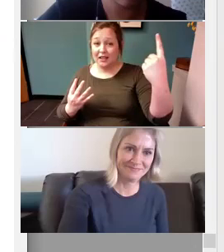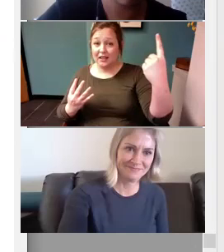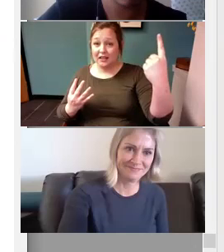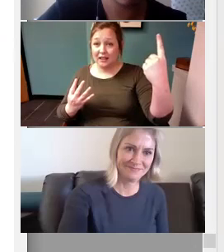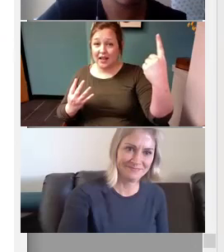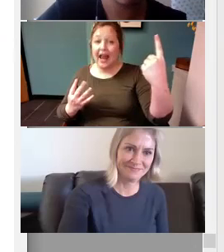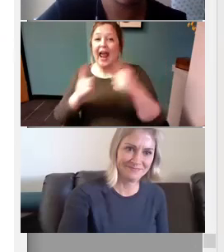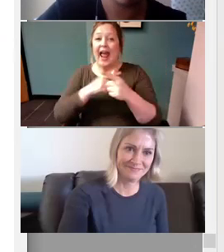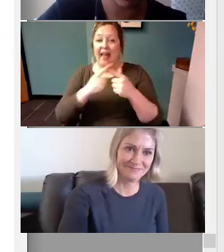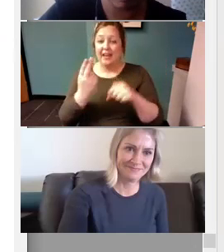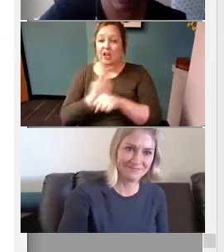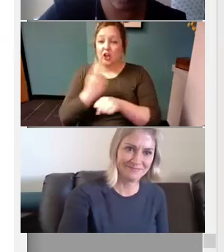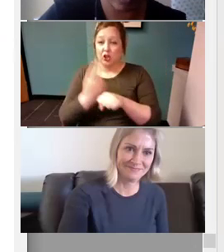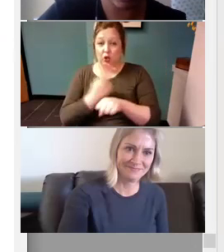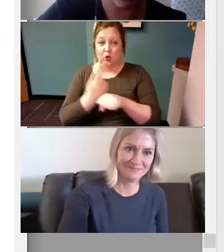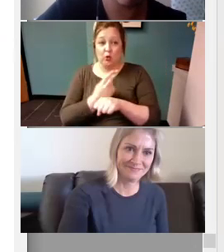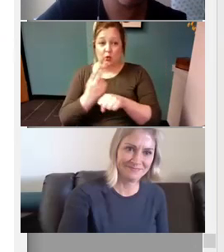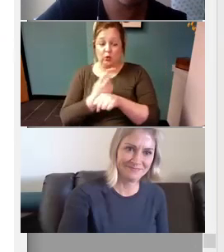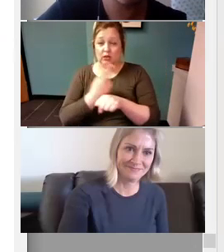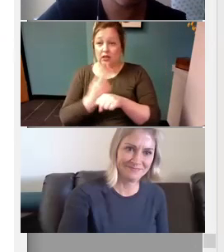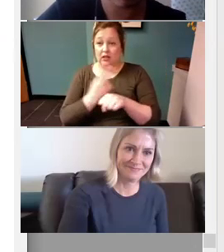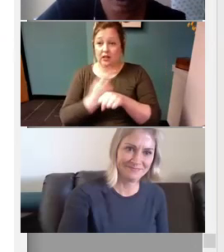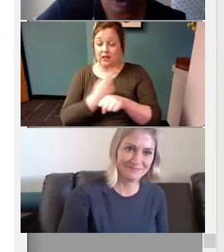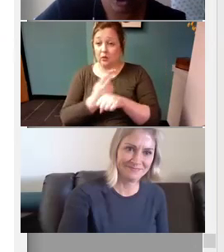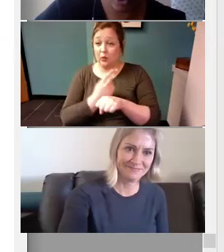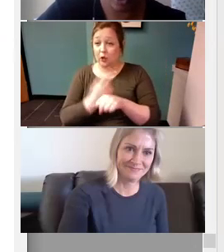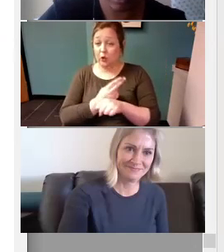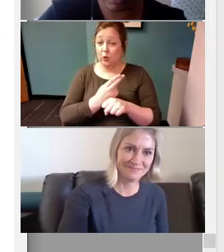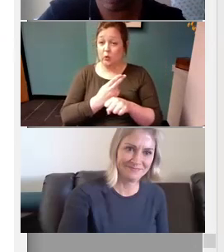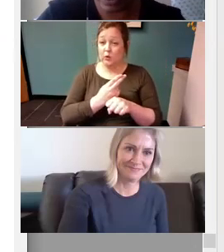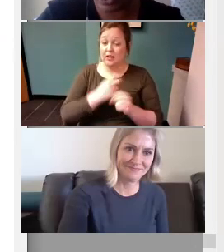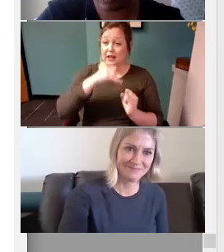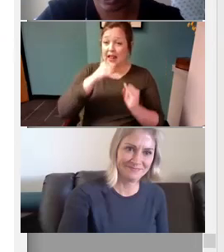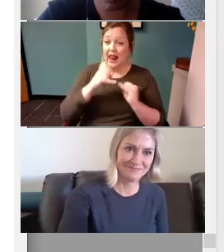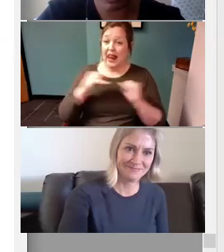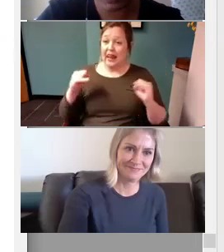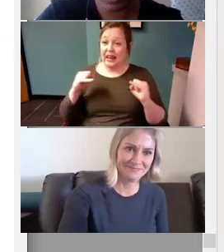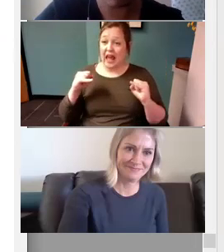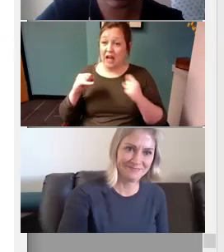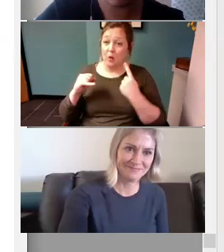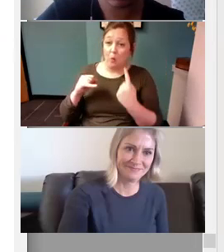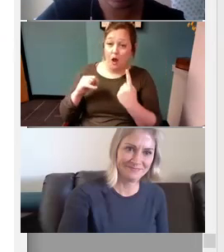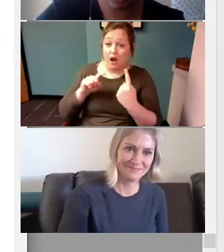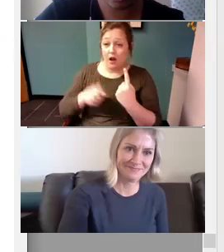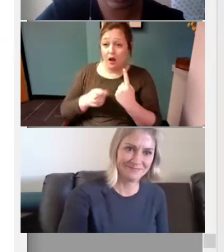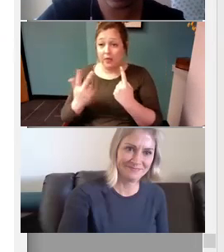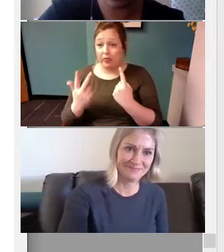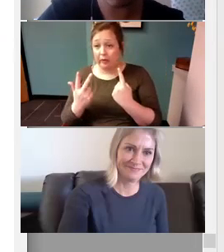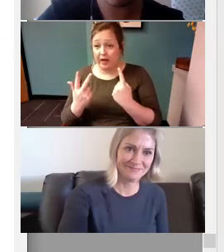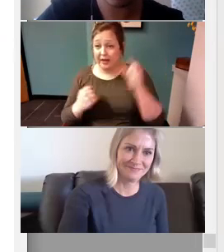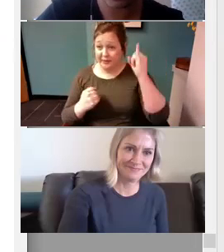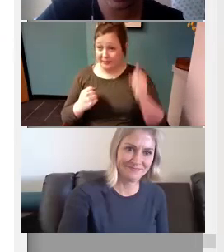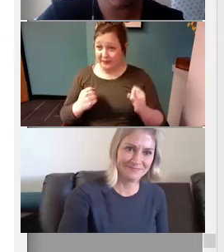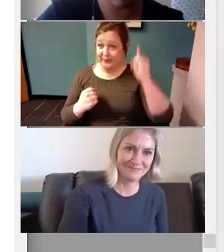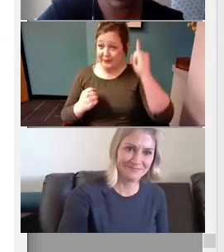the edge. So we come back to 1, and we use node edge 1, 3 to get